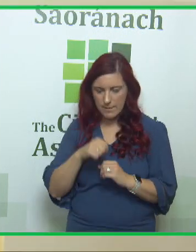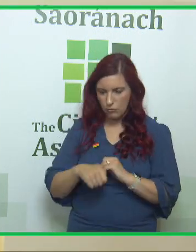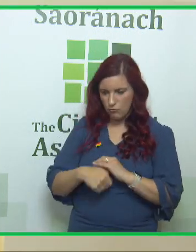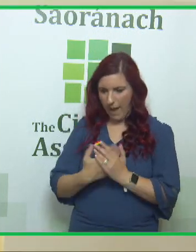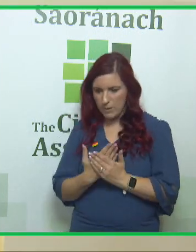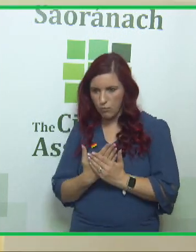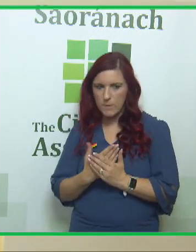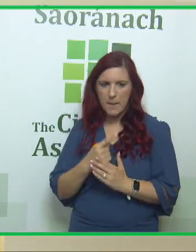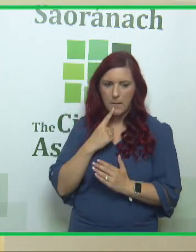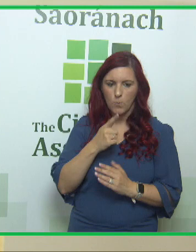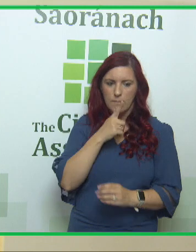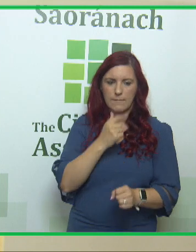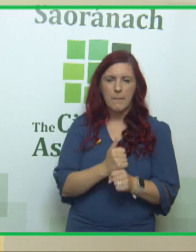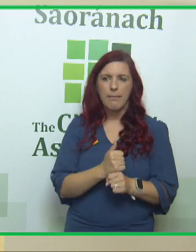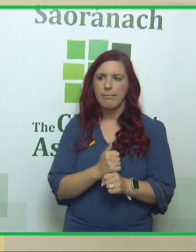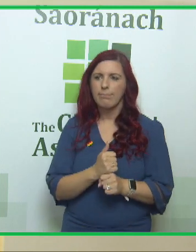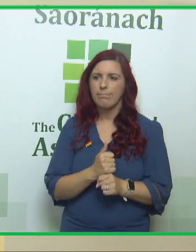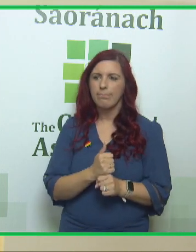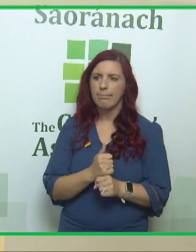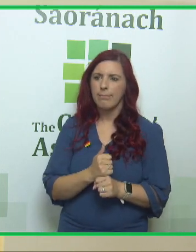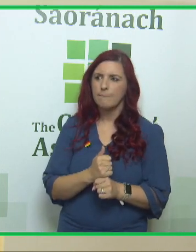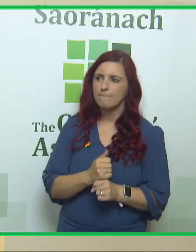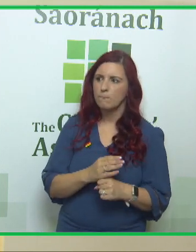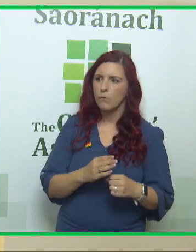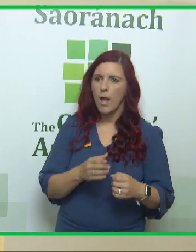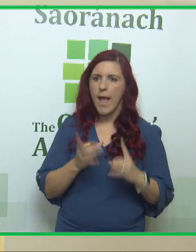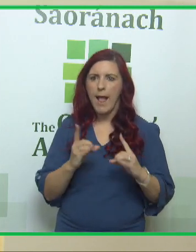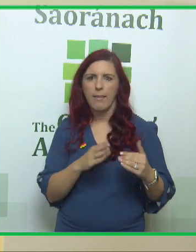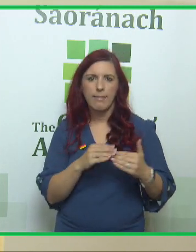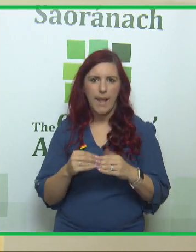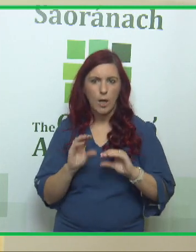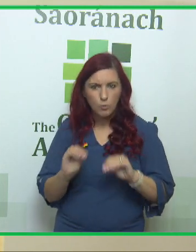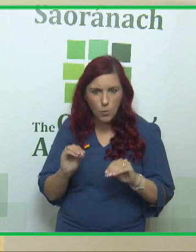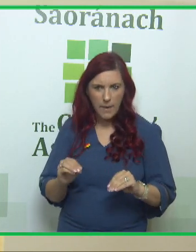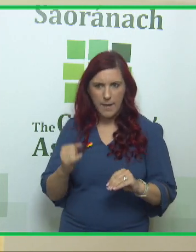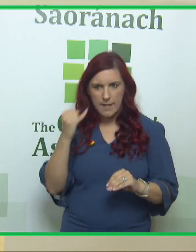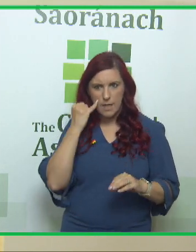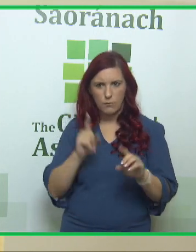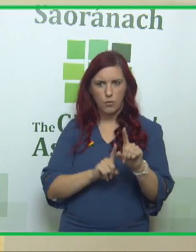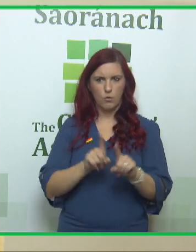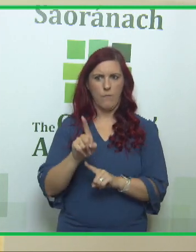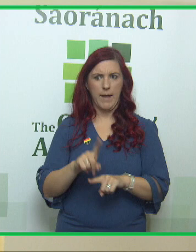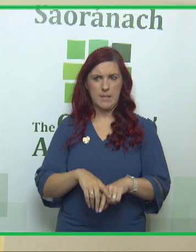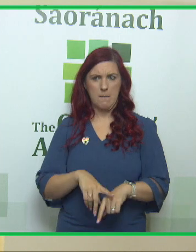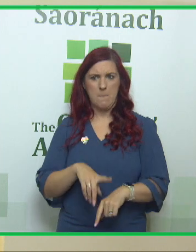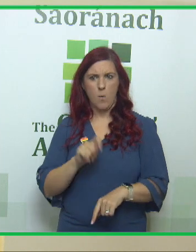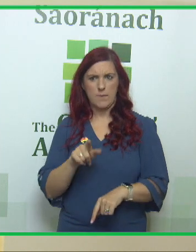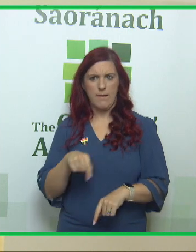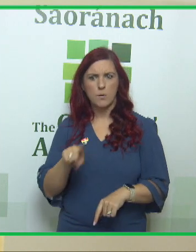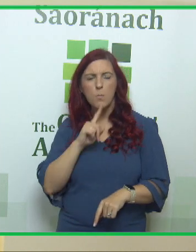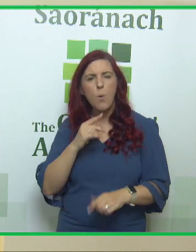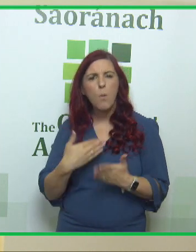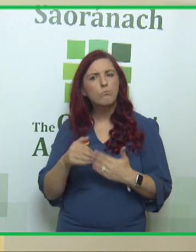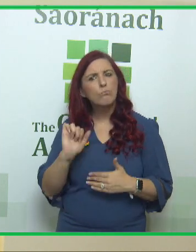about the health-led approach and that aspect of recovery, it is multifaceted. But what, in